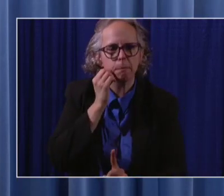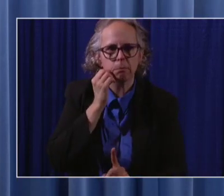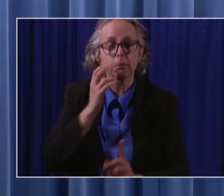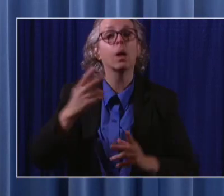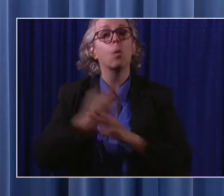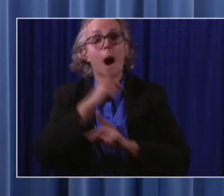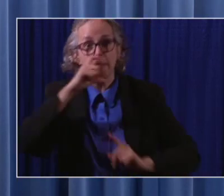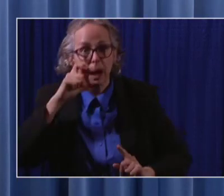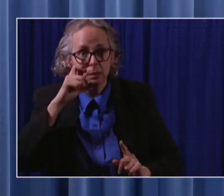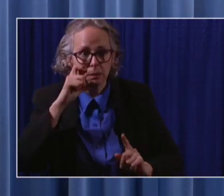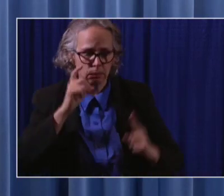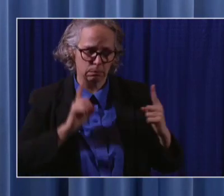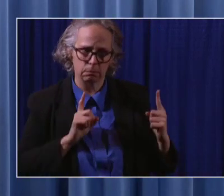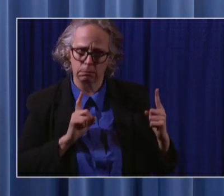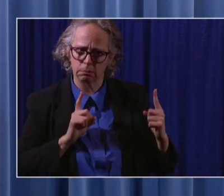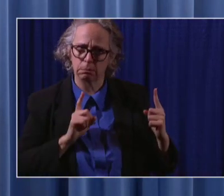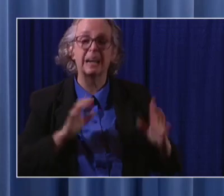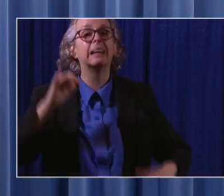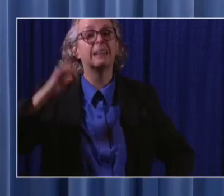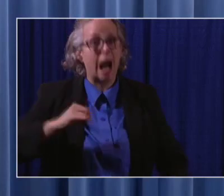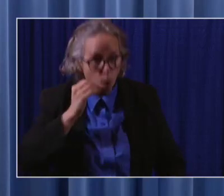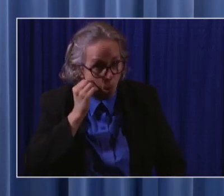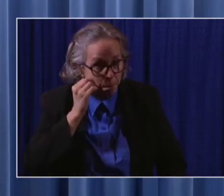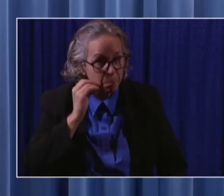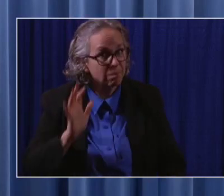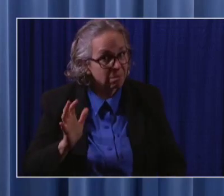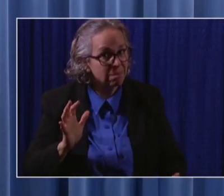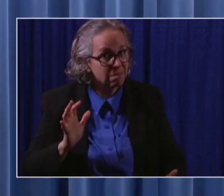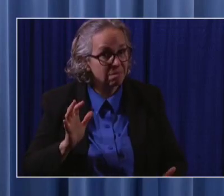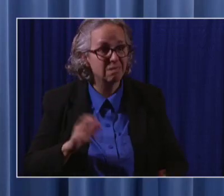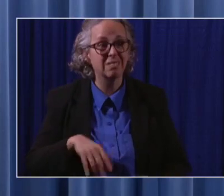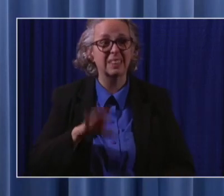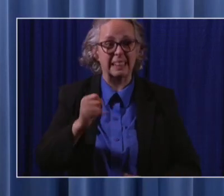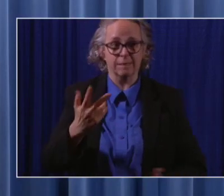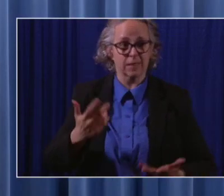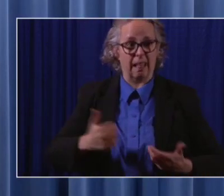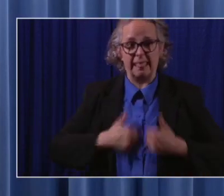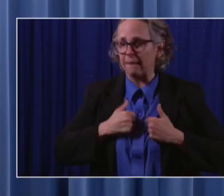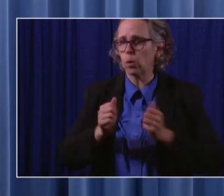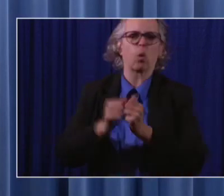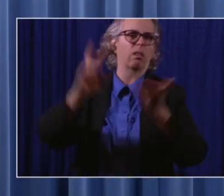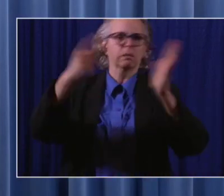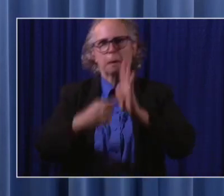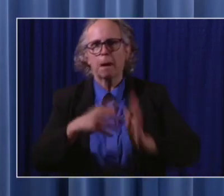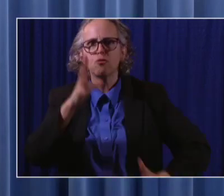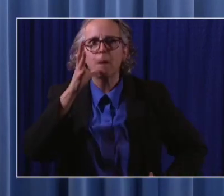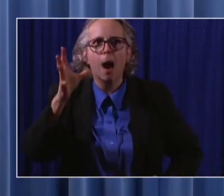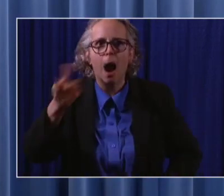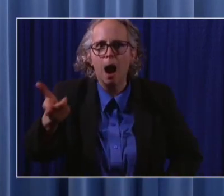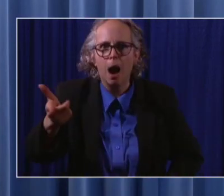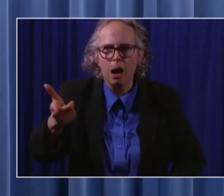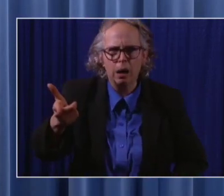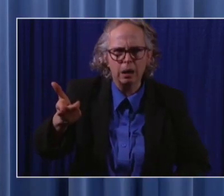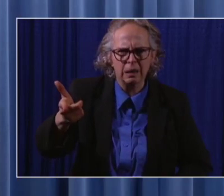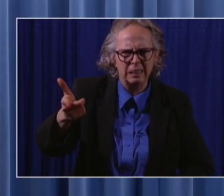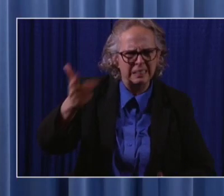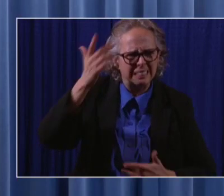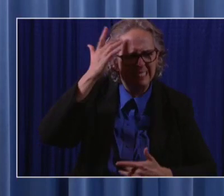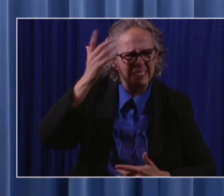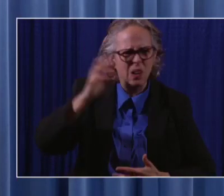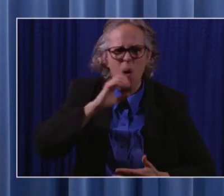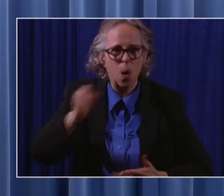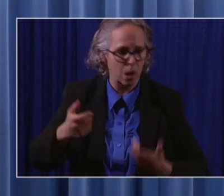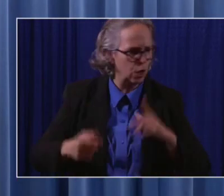personal hygiene. So if you've got a grandmother who lives at the home and 20-year-old grandson goes